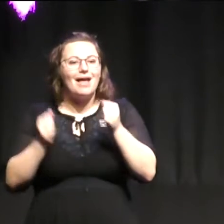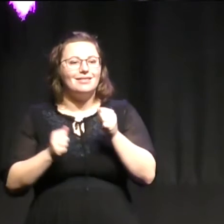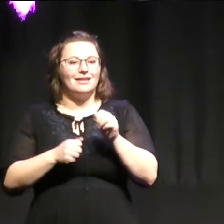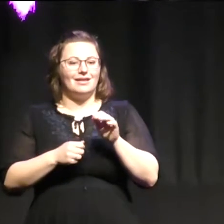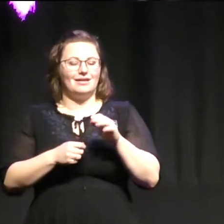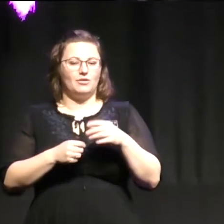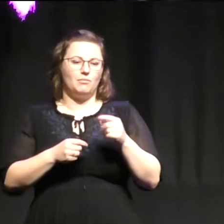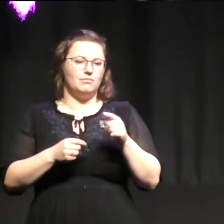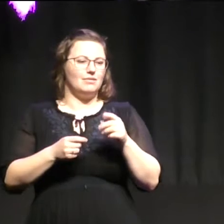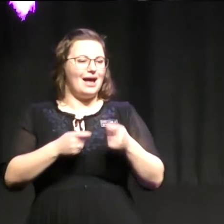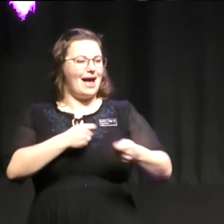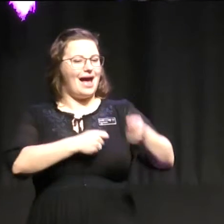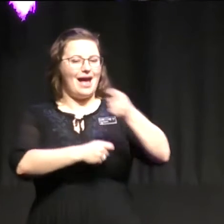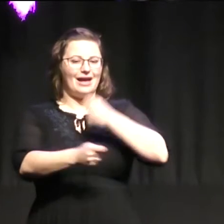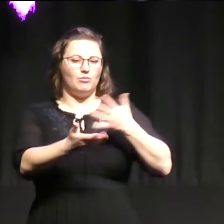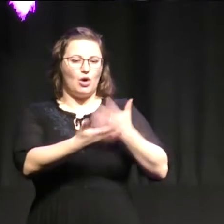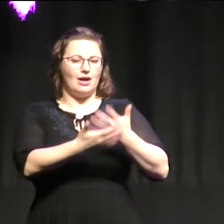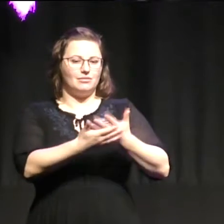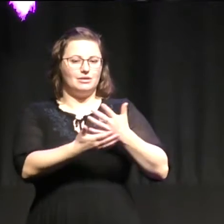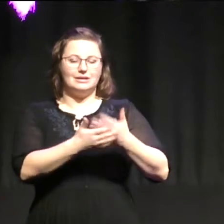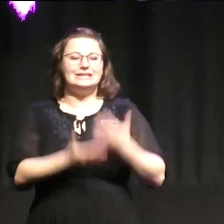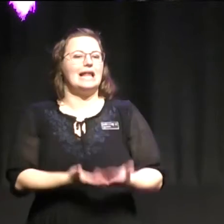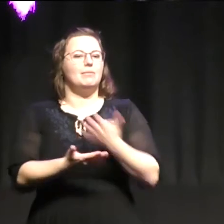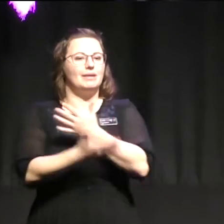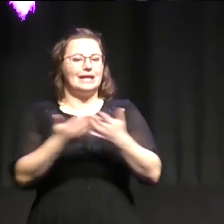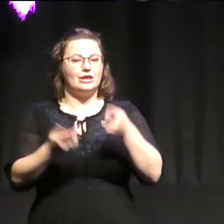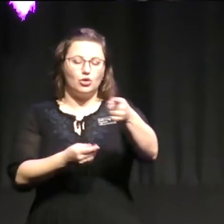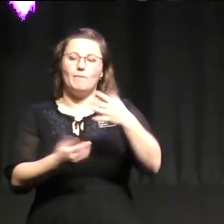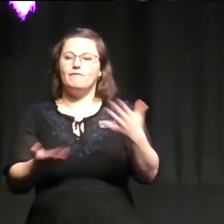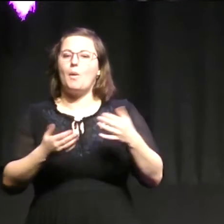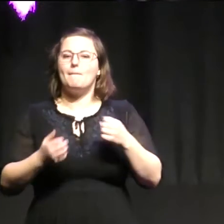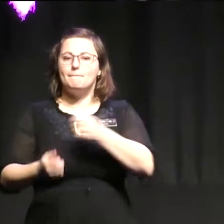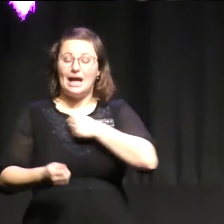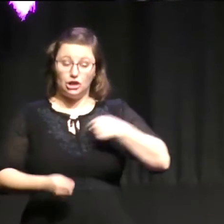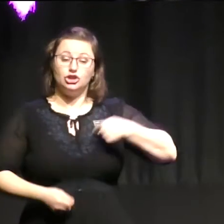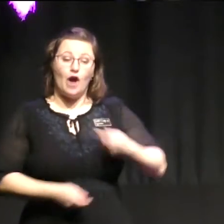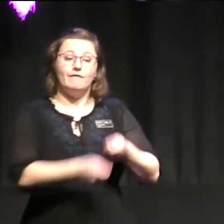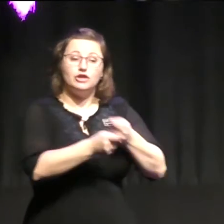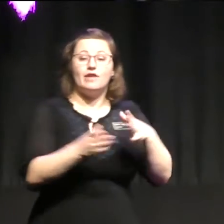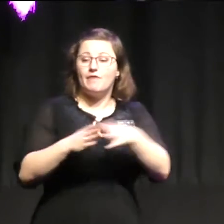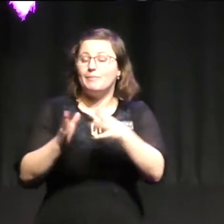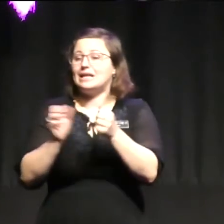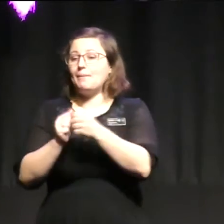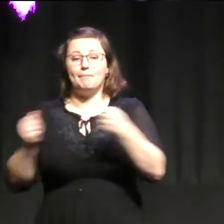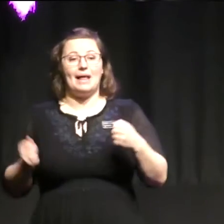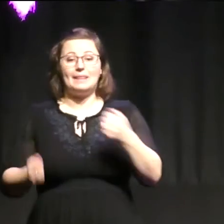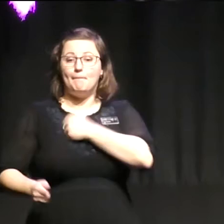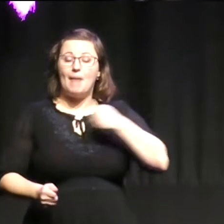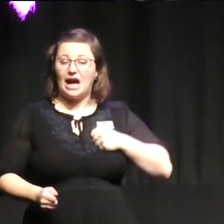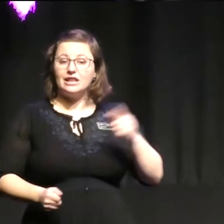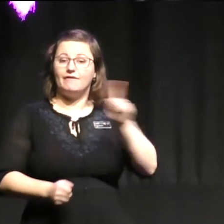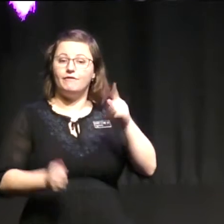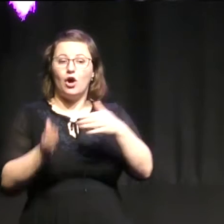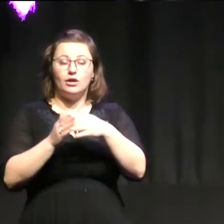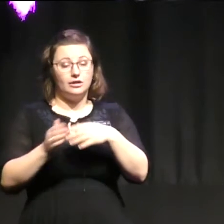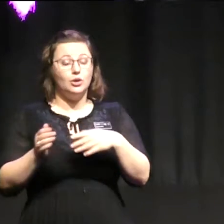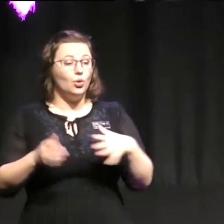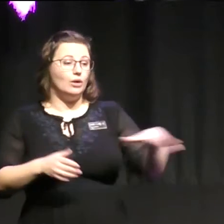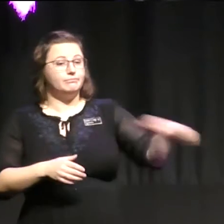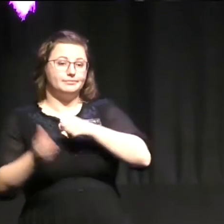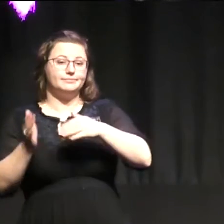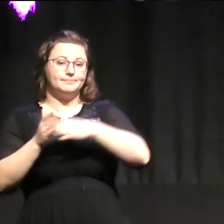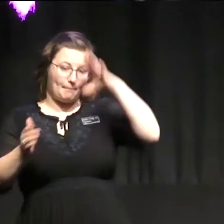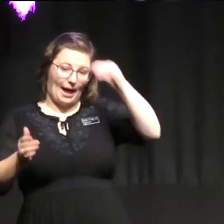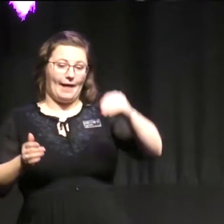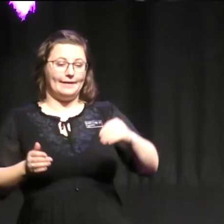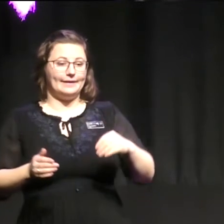economic arguments will not help them to gain power in the family, and they are taken back to the